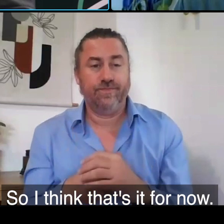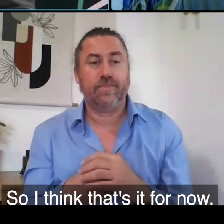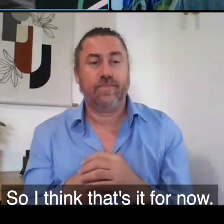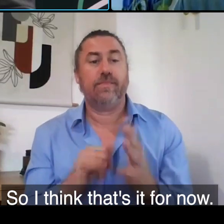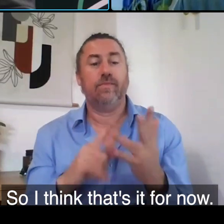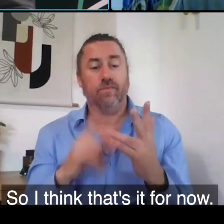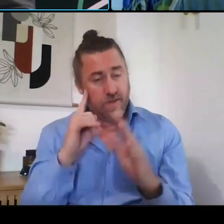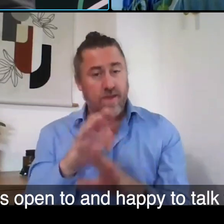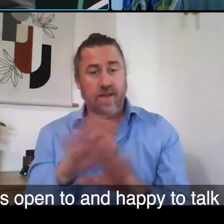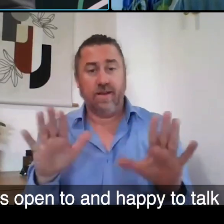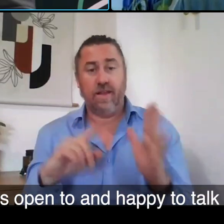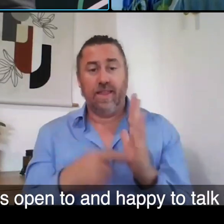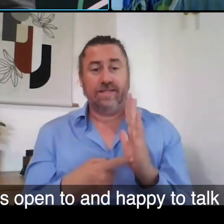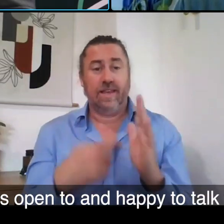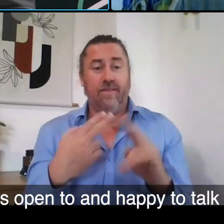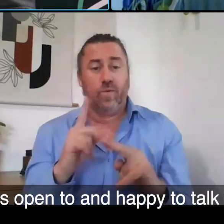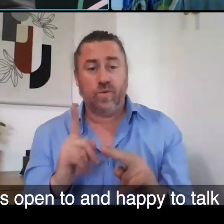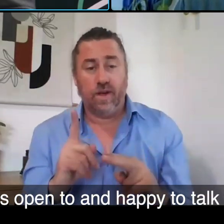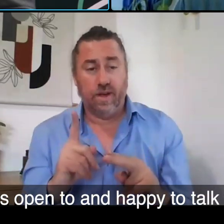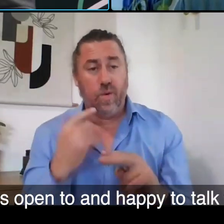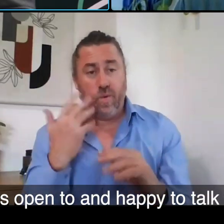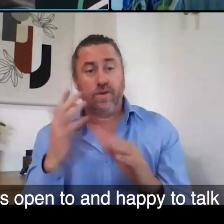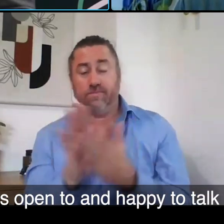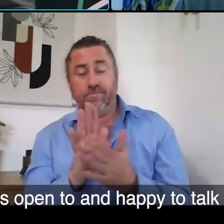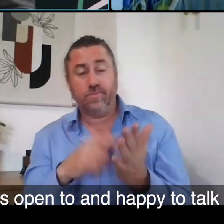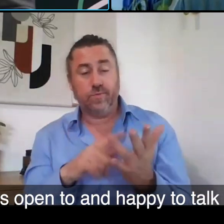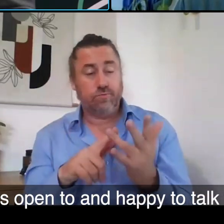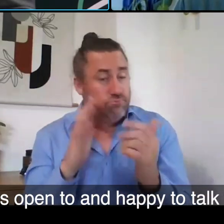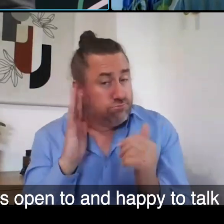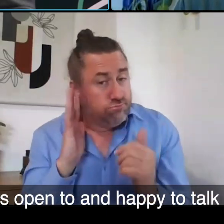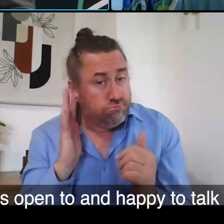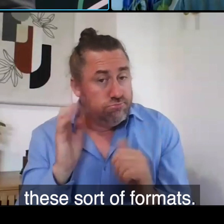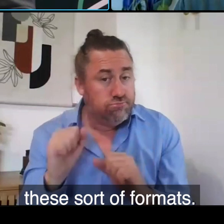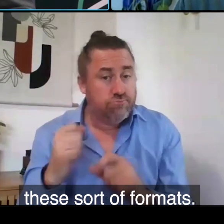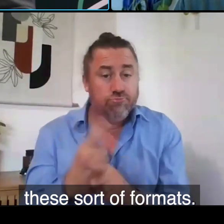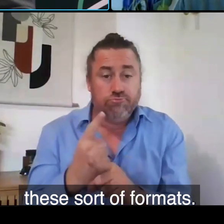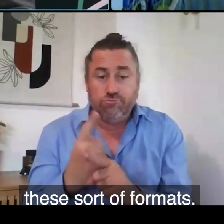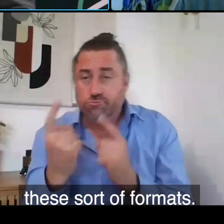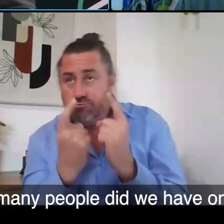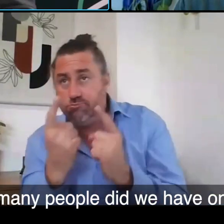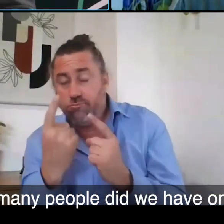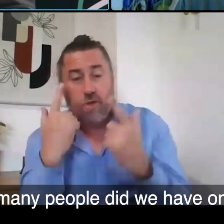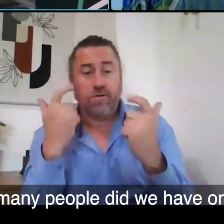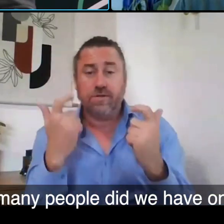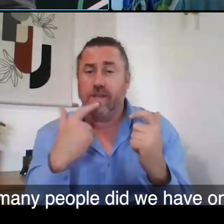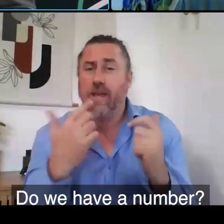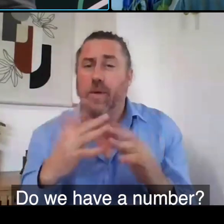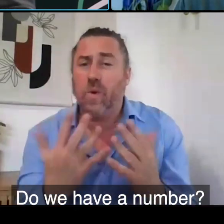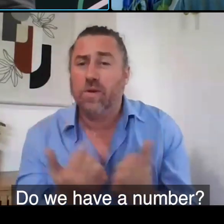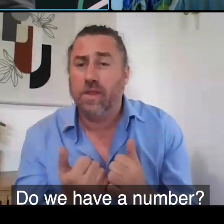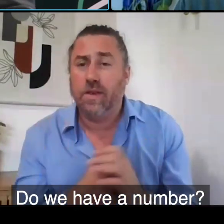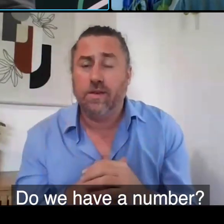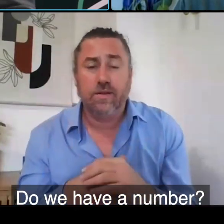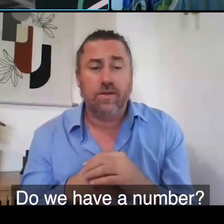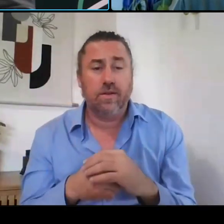I think that's it for now. We're always open to and happy to talk to people in these sort of formats. How many people do we have online? Do